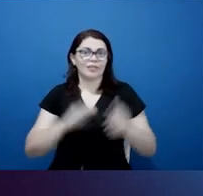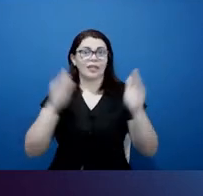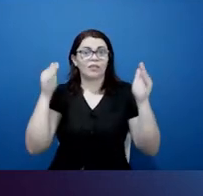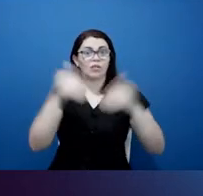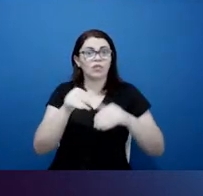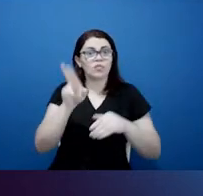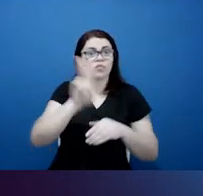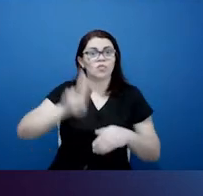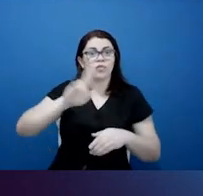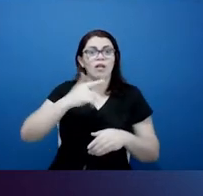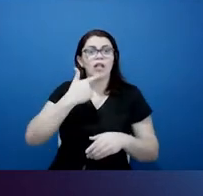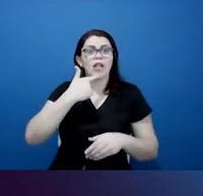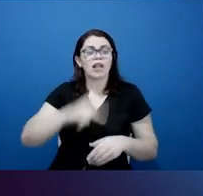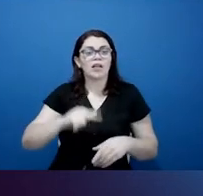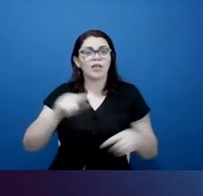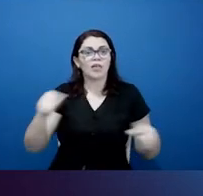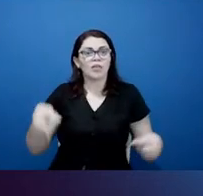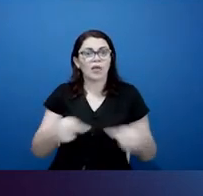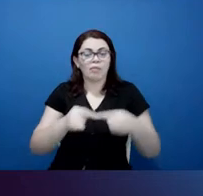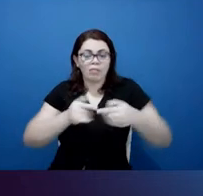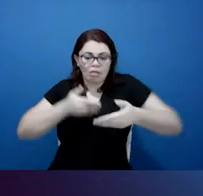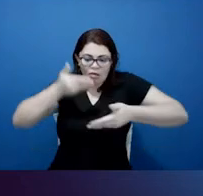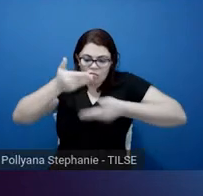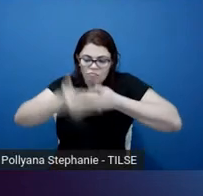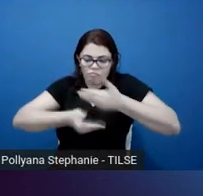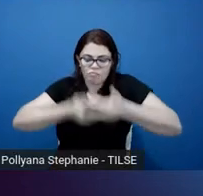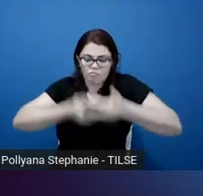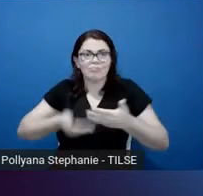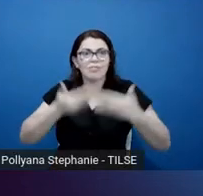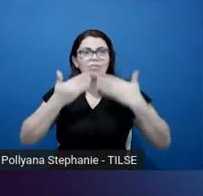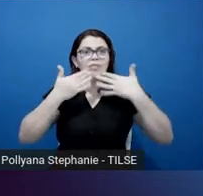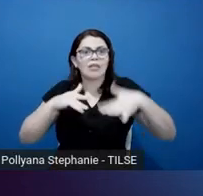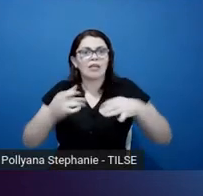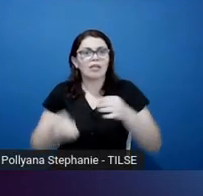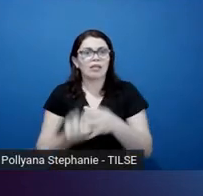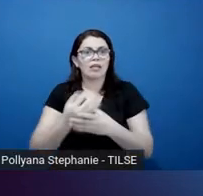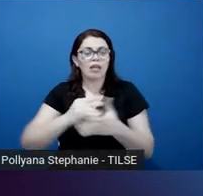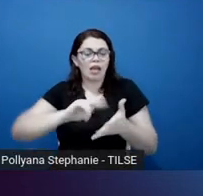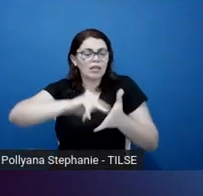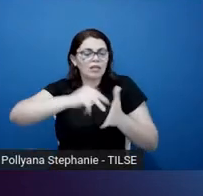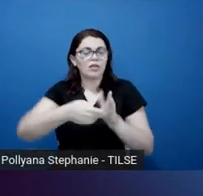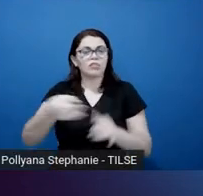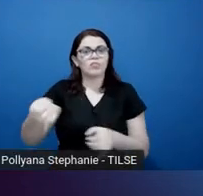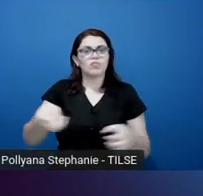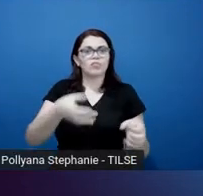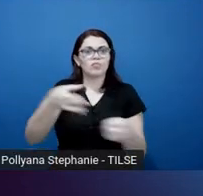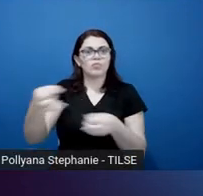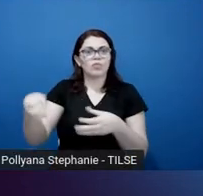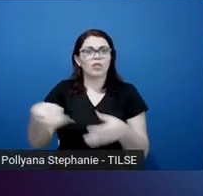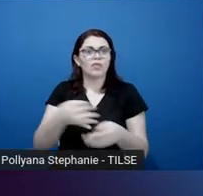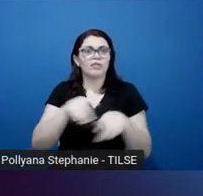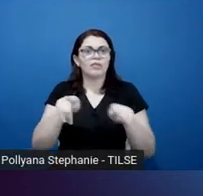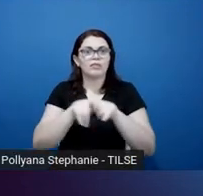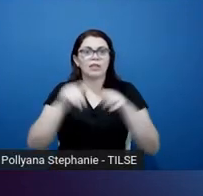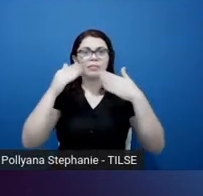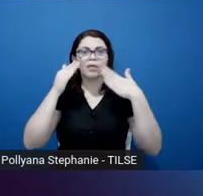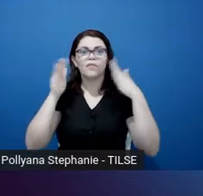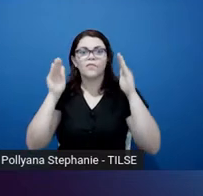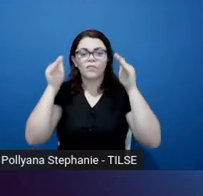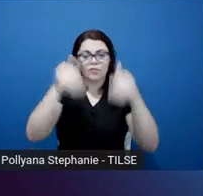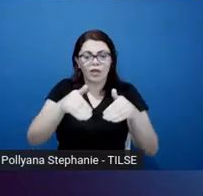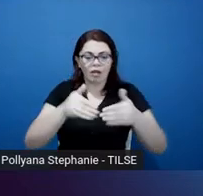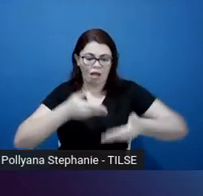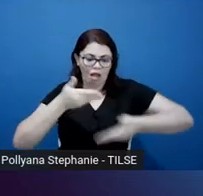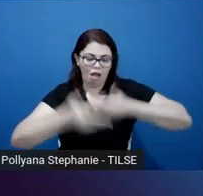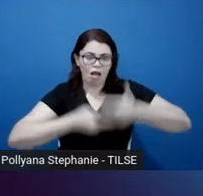as symbiotically interacting to generate new meanings. And it emphasizes the